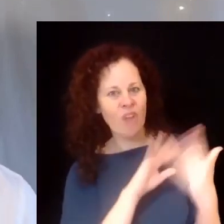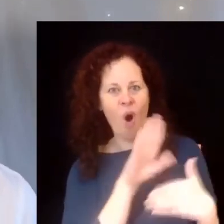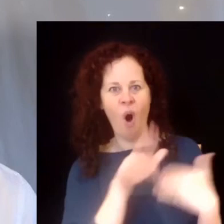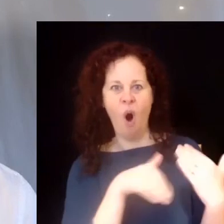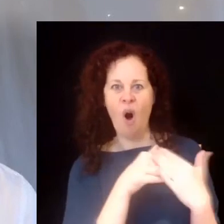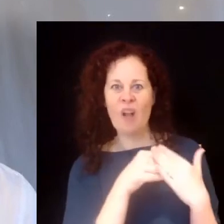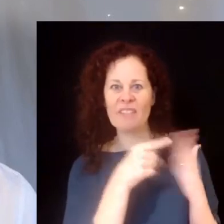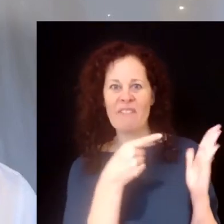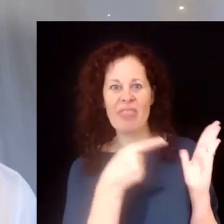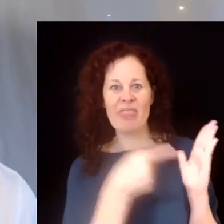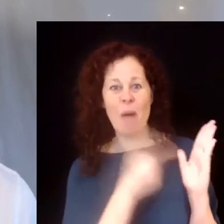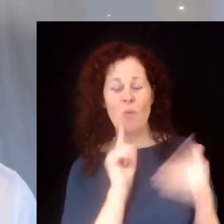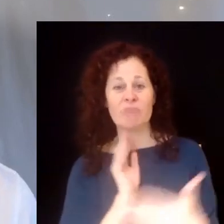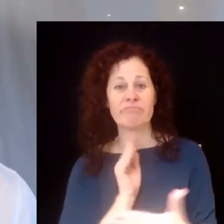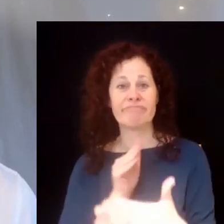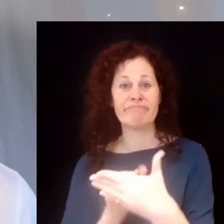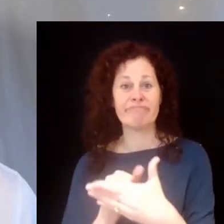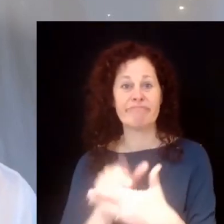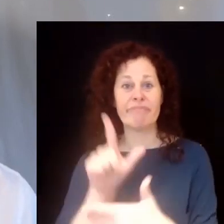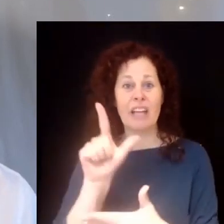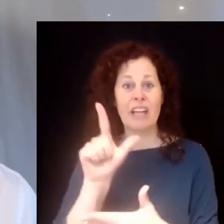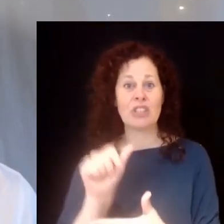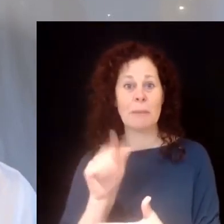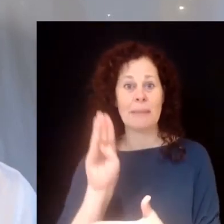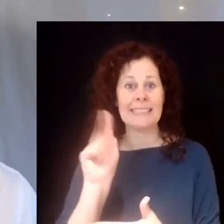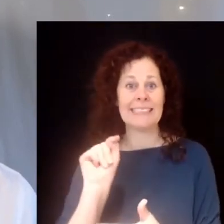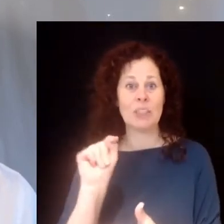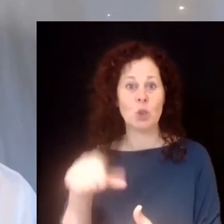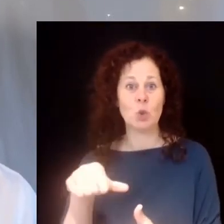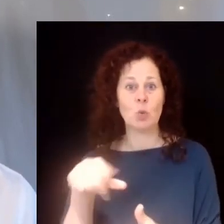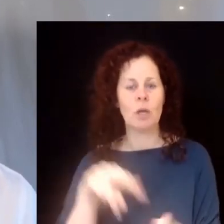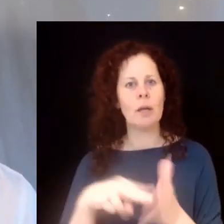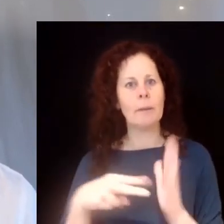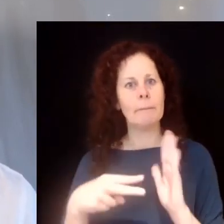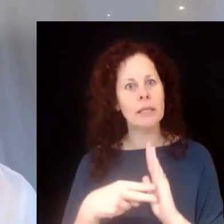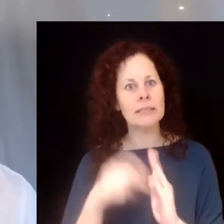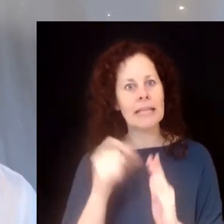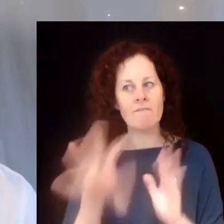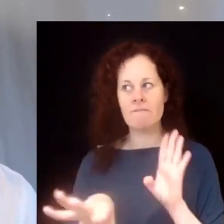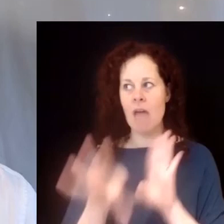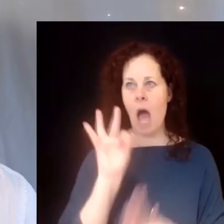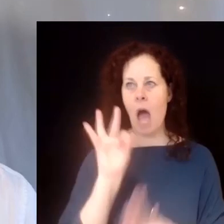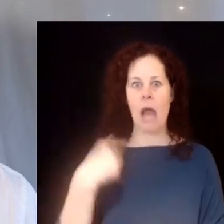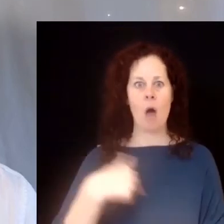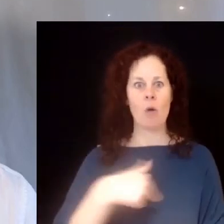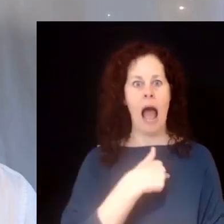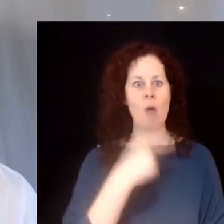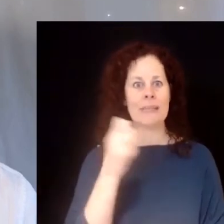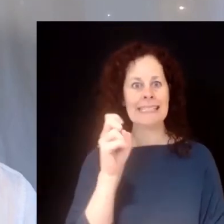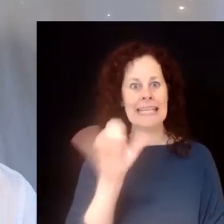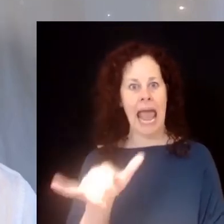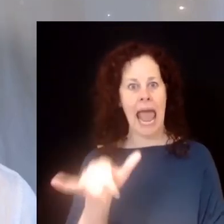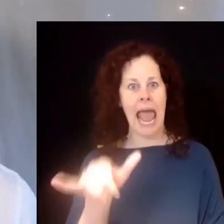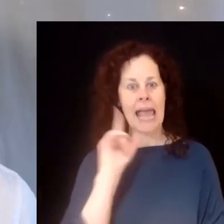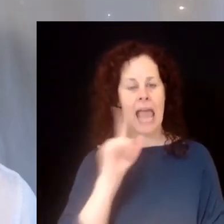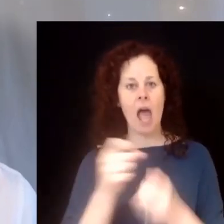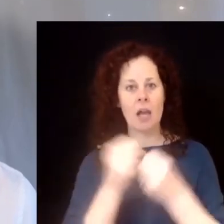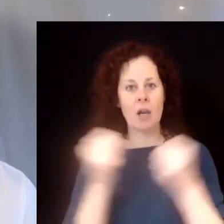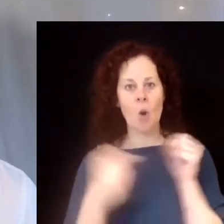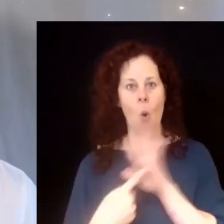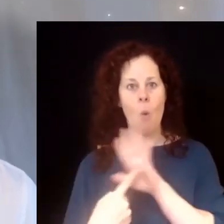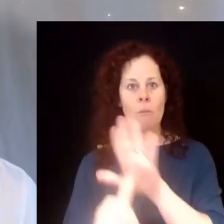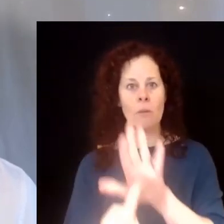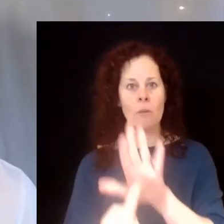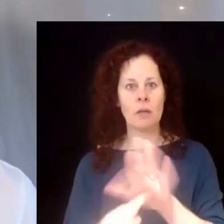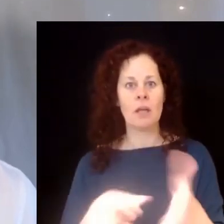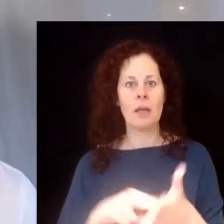most anti-LGBTQ colleges in the nation, places where I could be expelled just for being openly gay. Instead, I chose